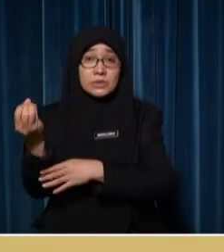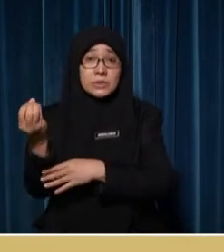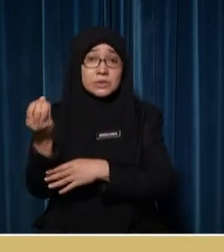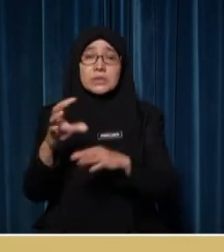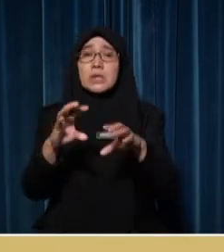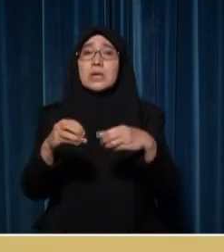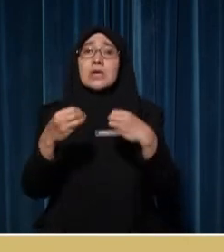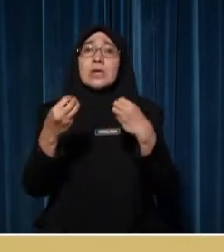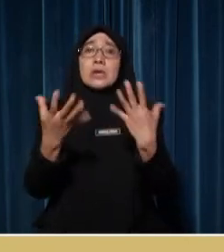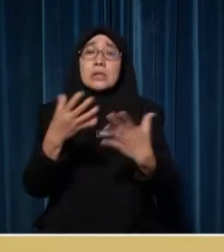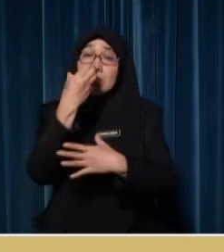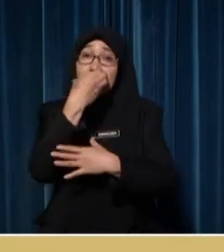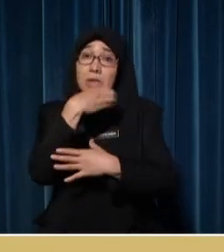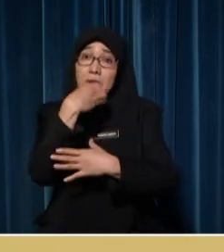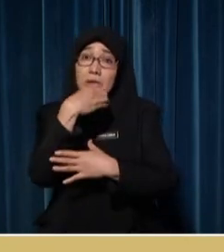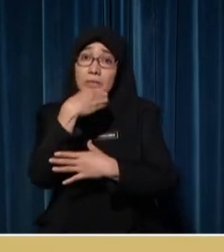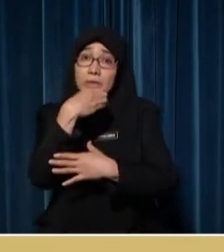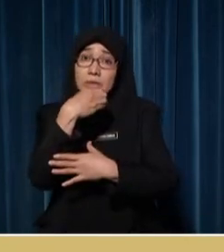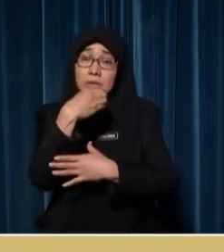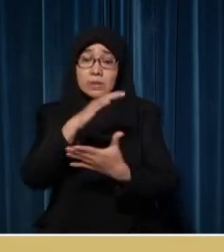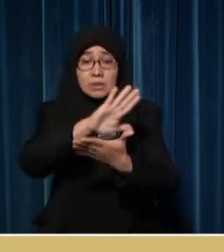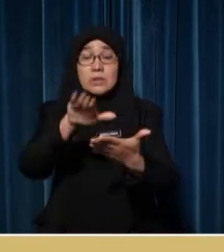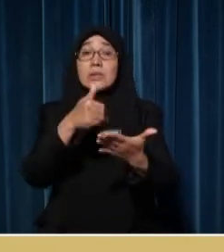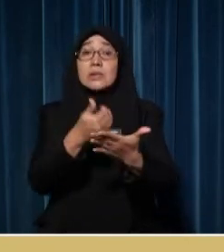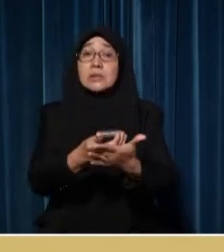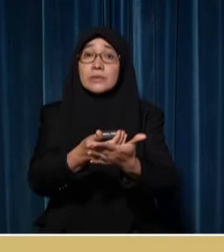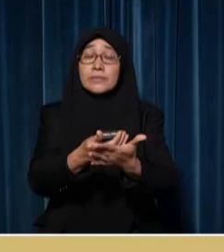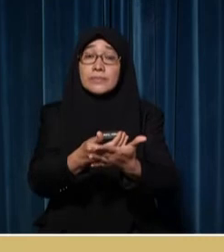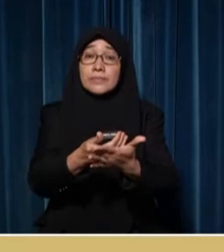How many apples were there altogether?